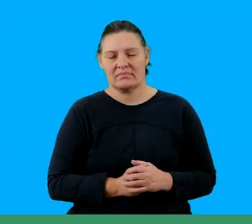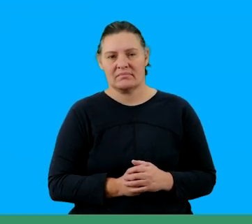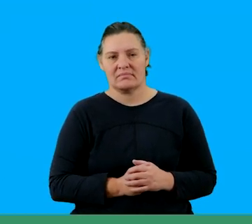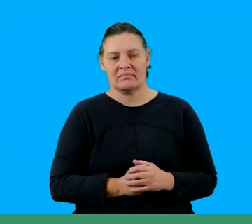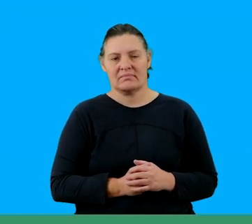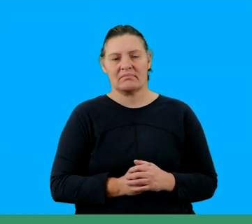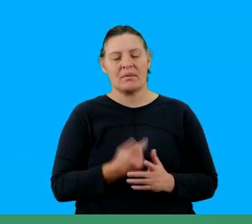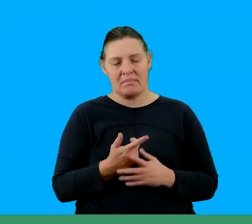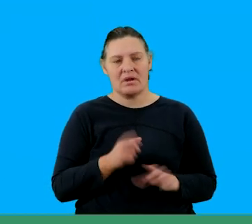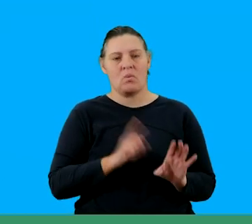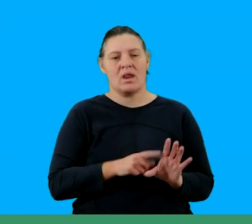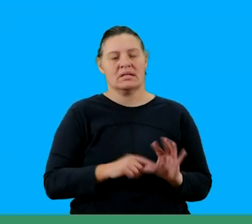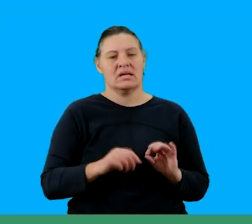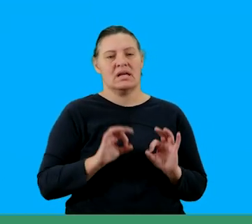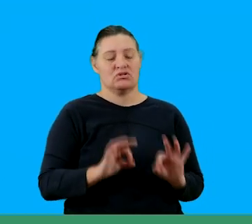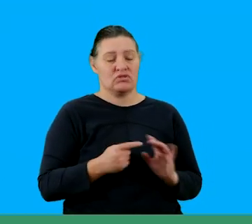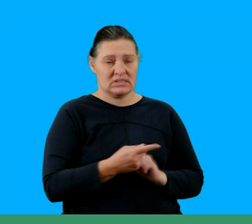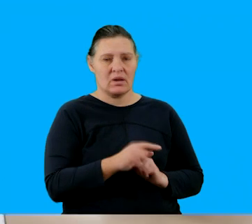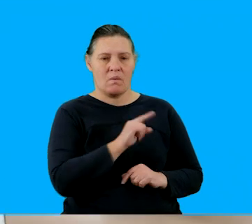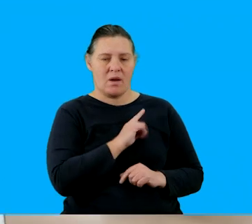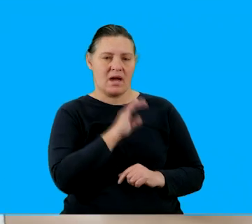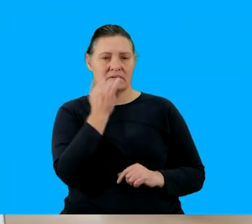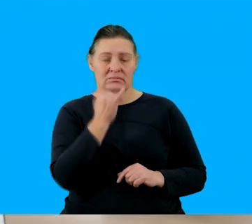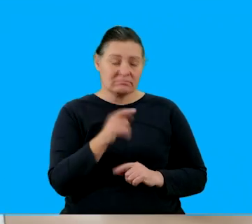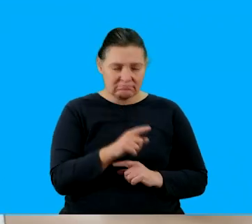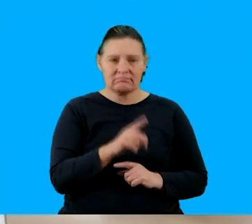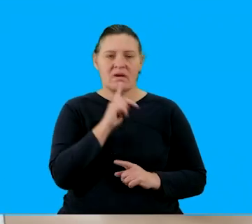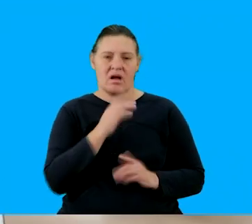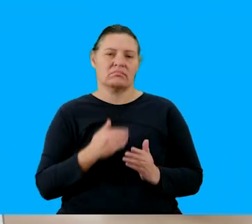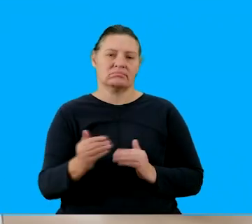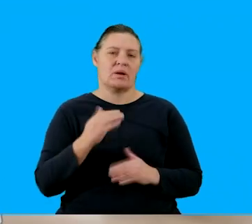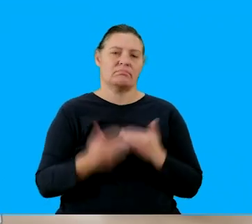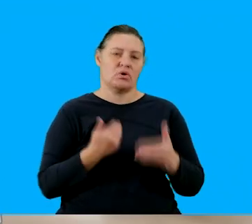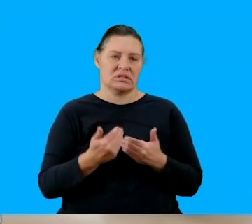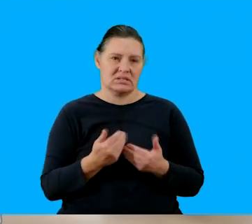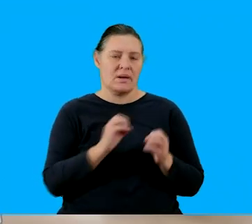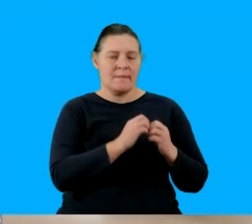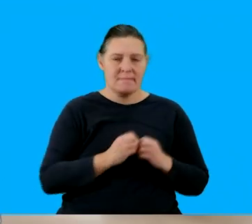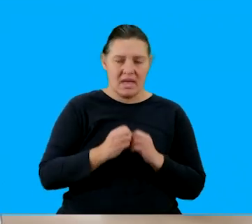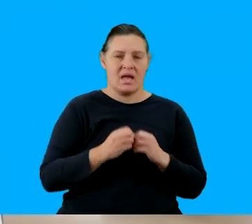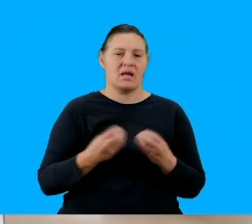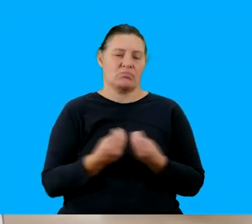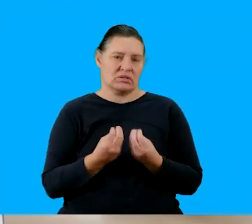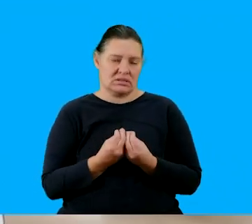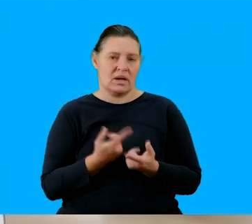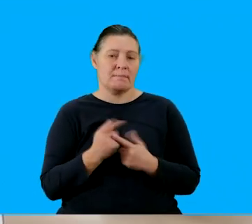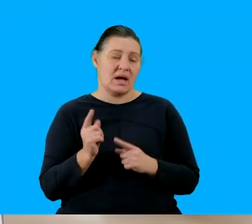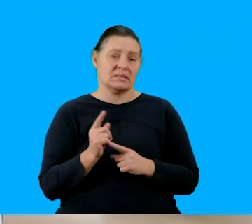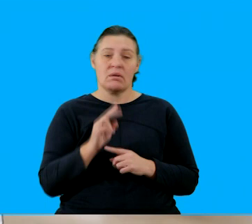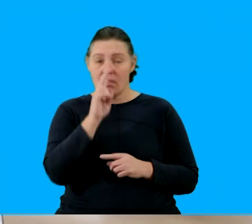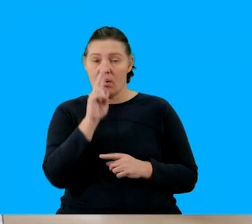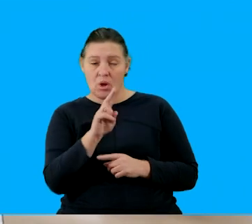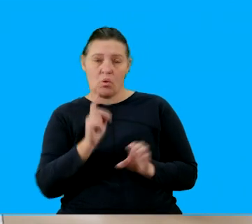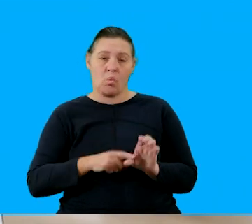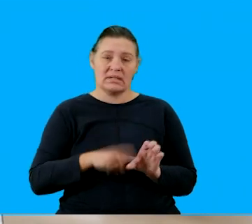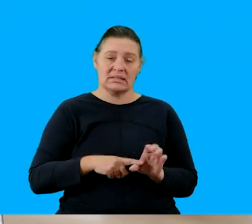So that is your quality assurance, because the checks are carried out during the process of making the product. But when we look